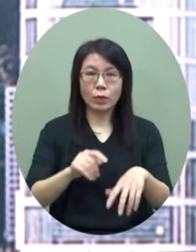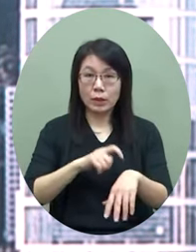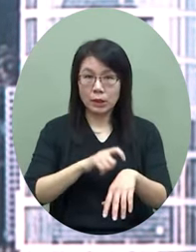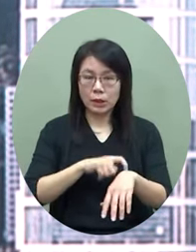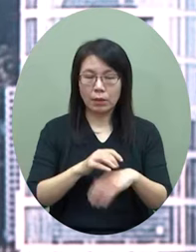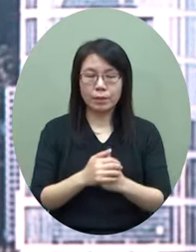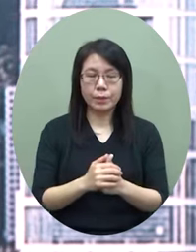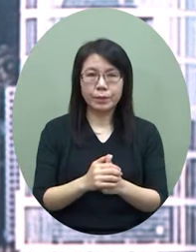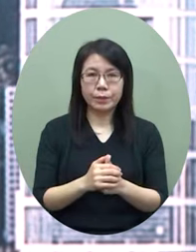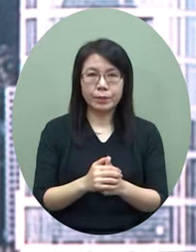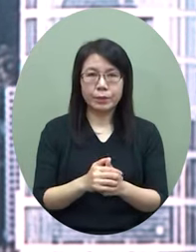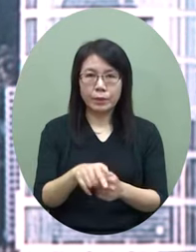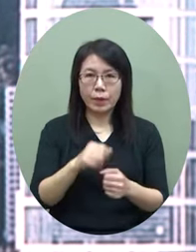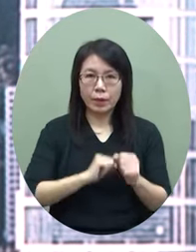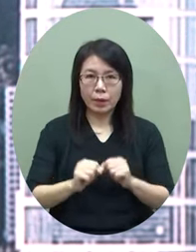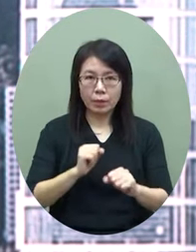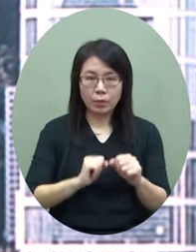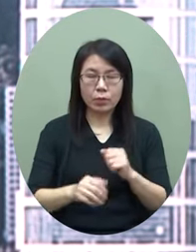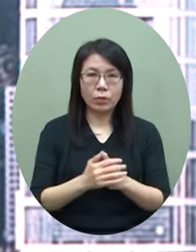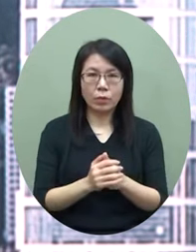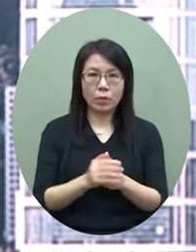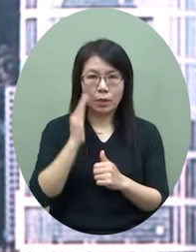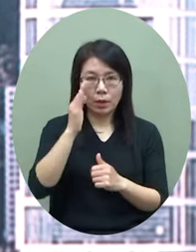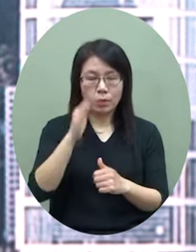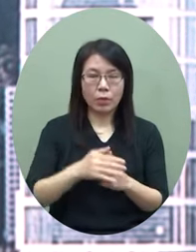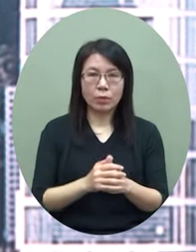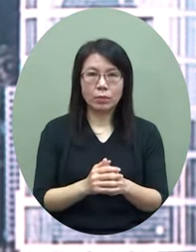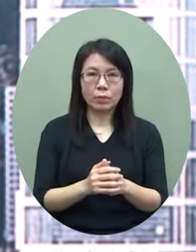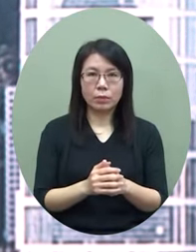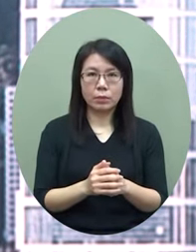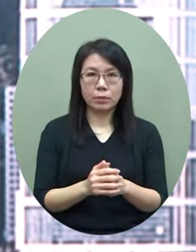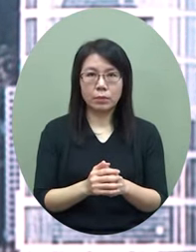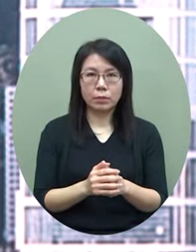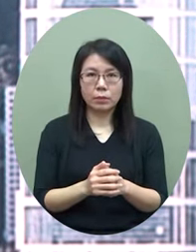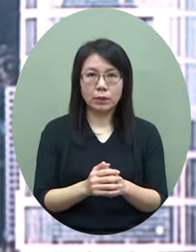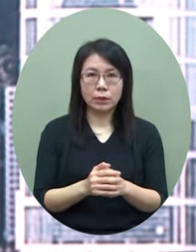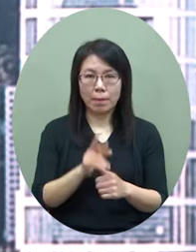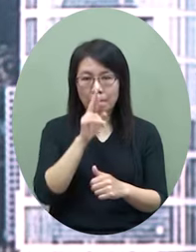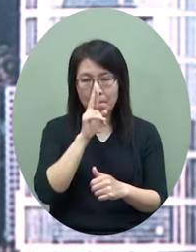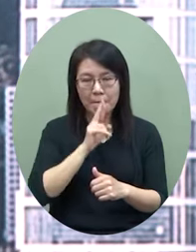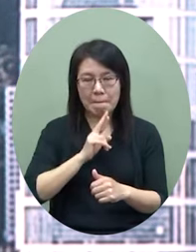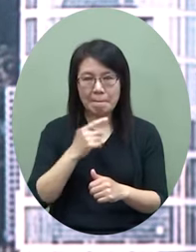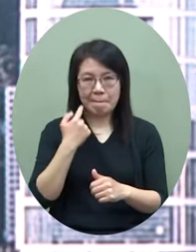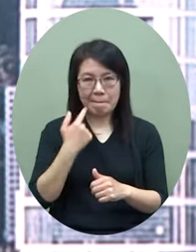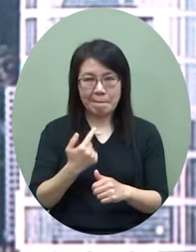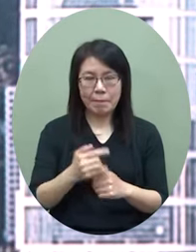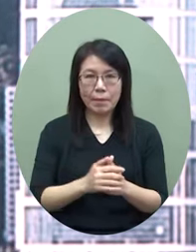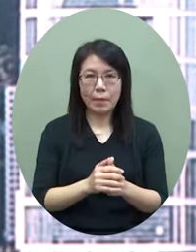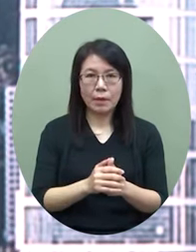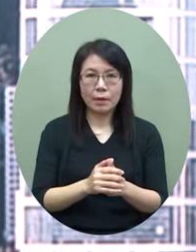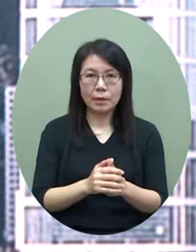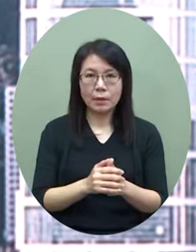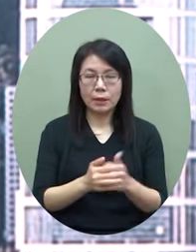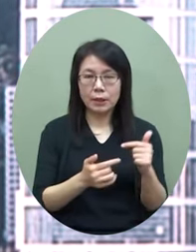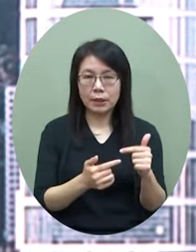thisof course we would like to keep it strictly confidentialuntil the operation commencesso in this